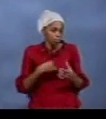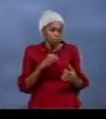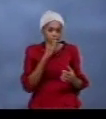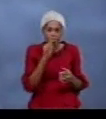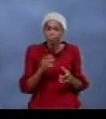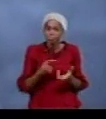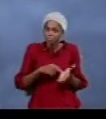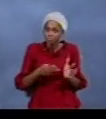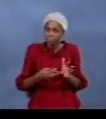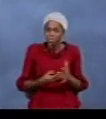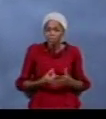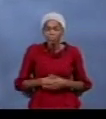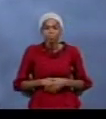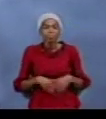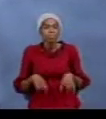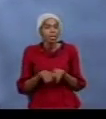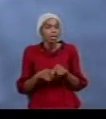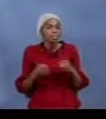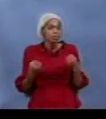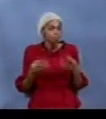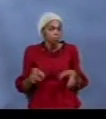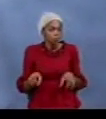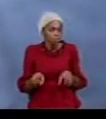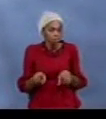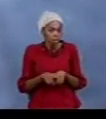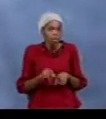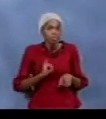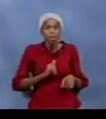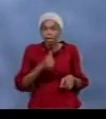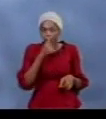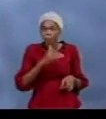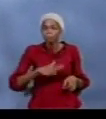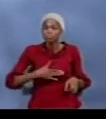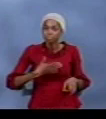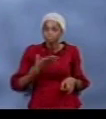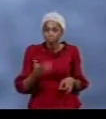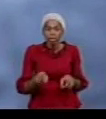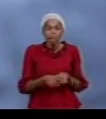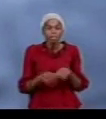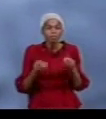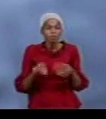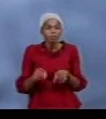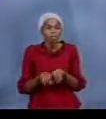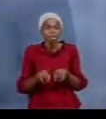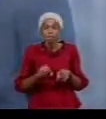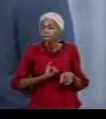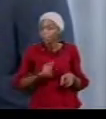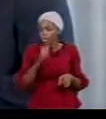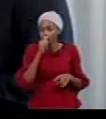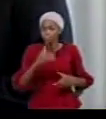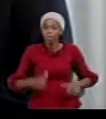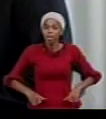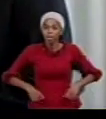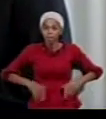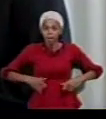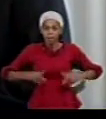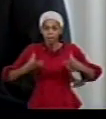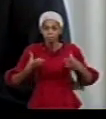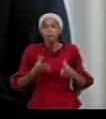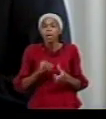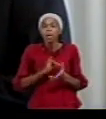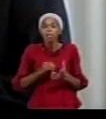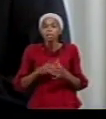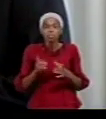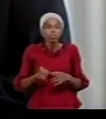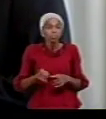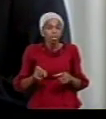As much as I am breathing, as much as I am alive, as much as the open door